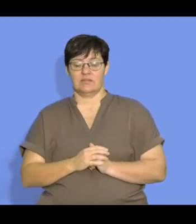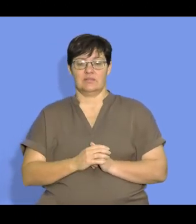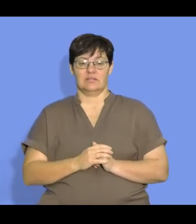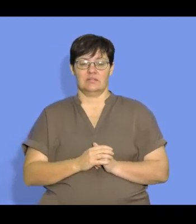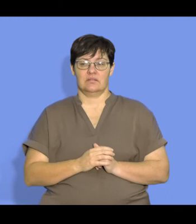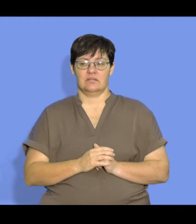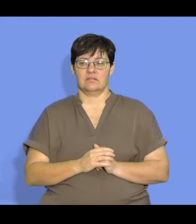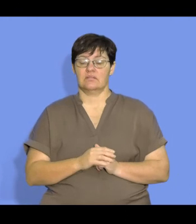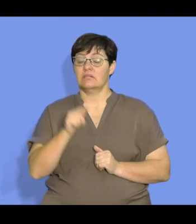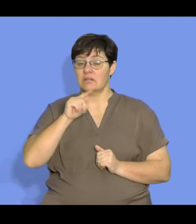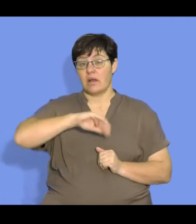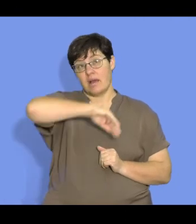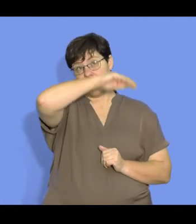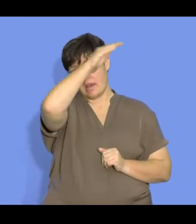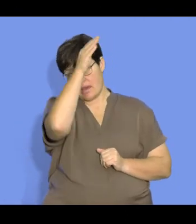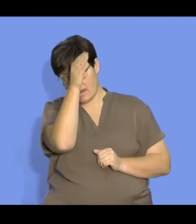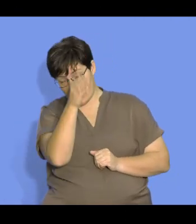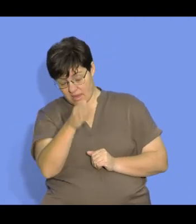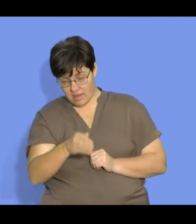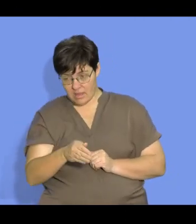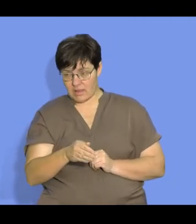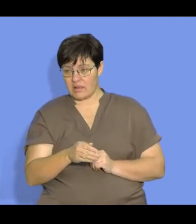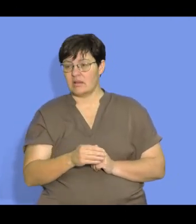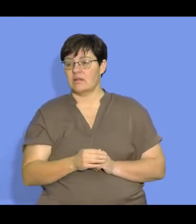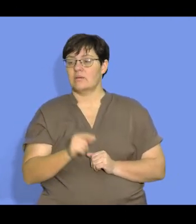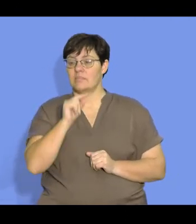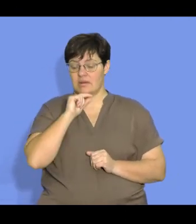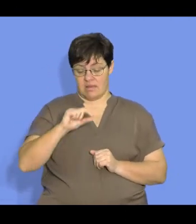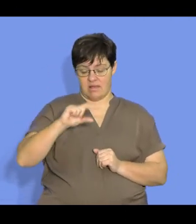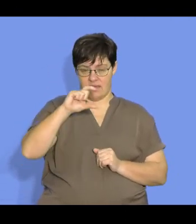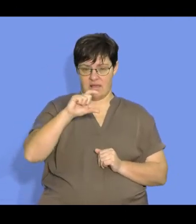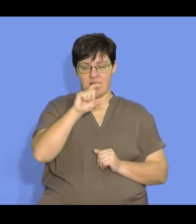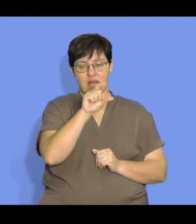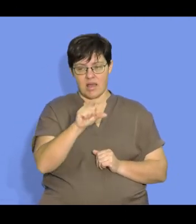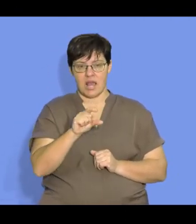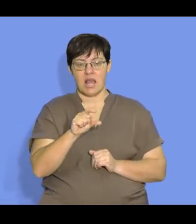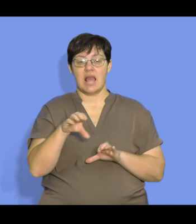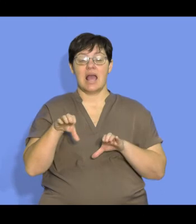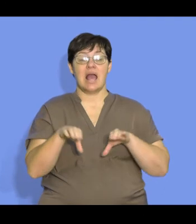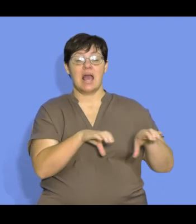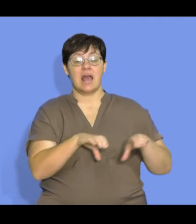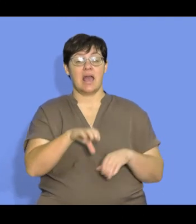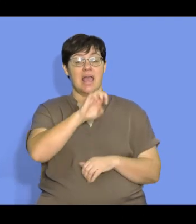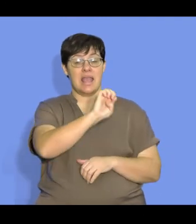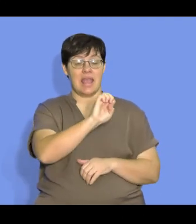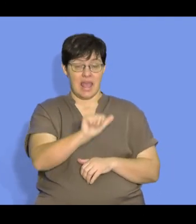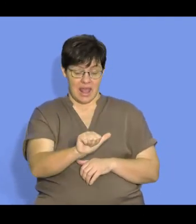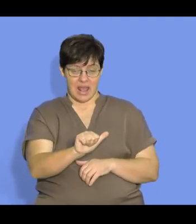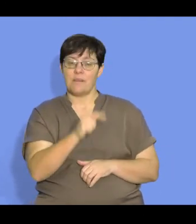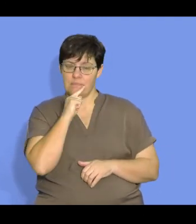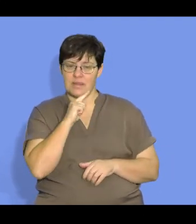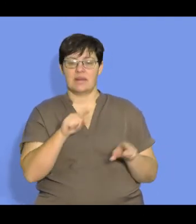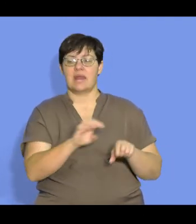curve was a bit bigger, the activation energy remained the same. And